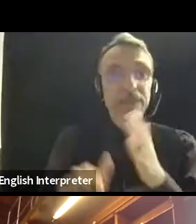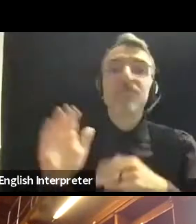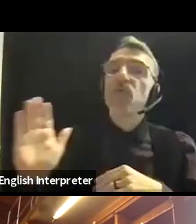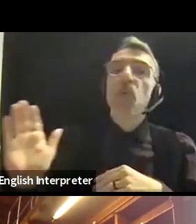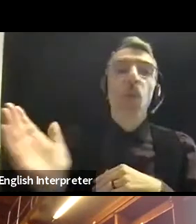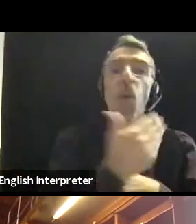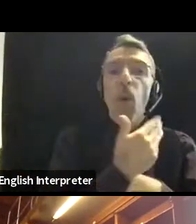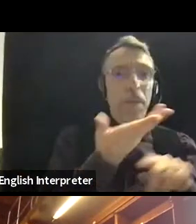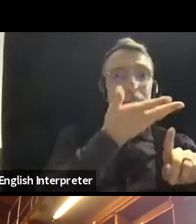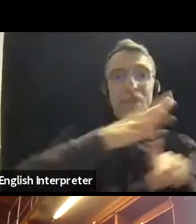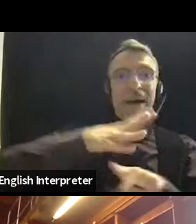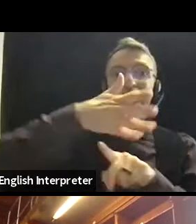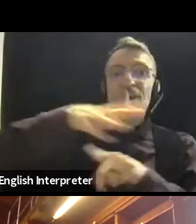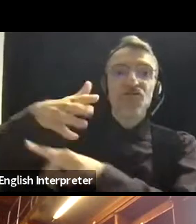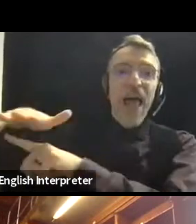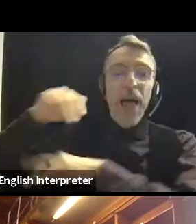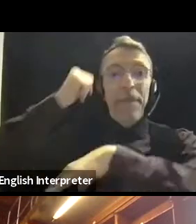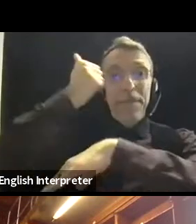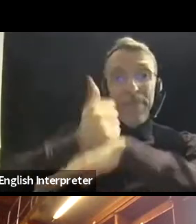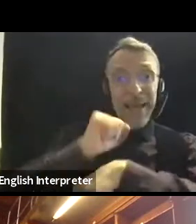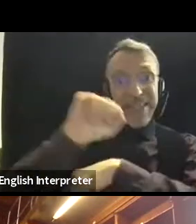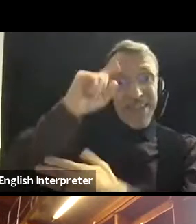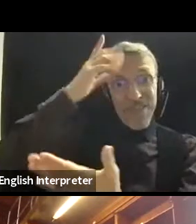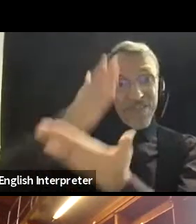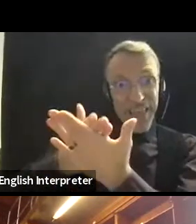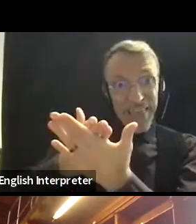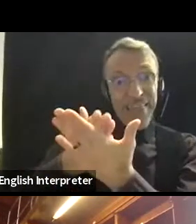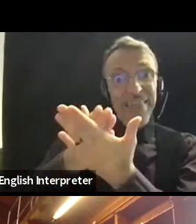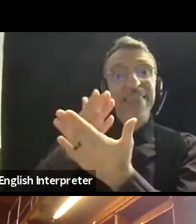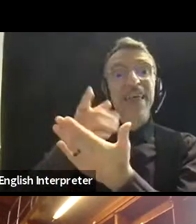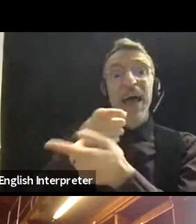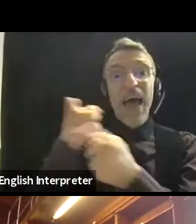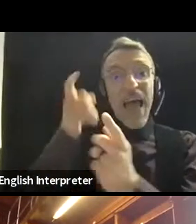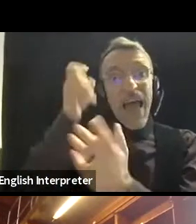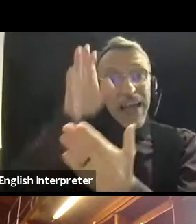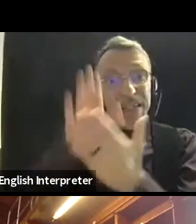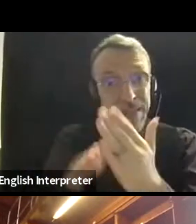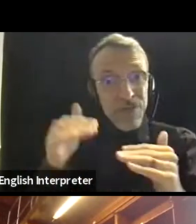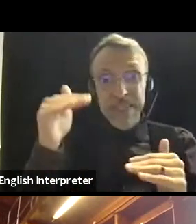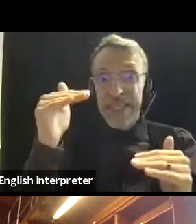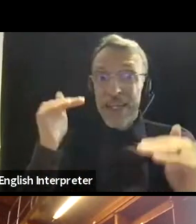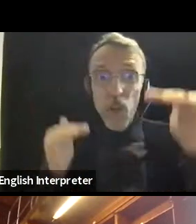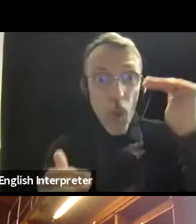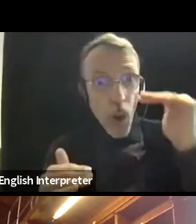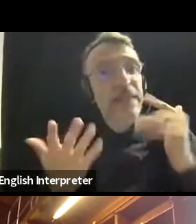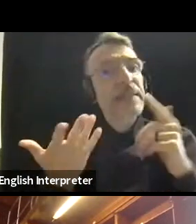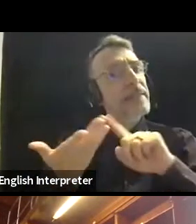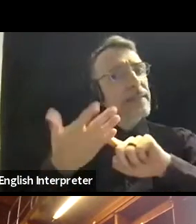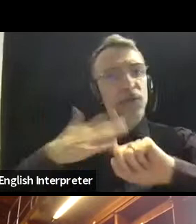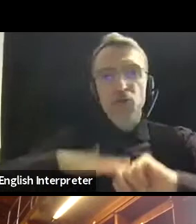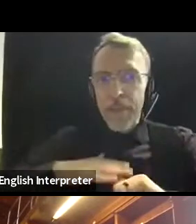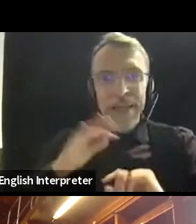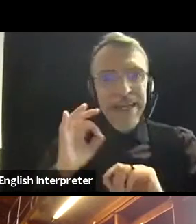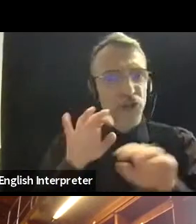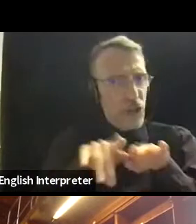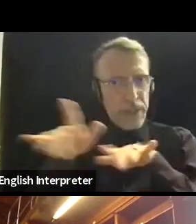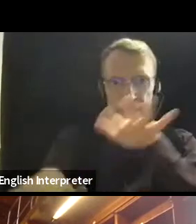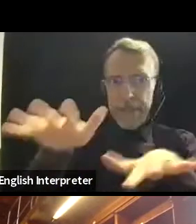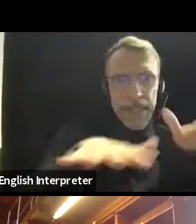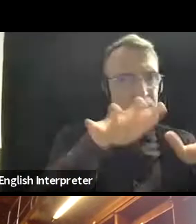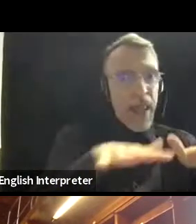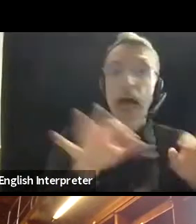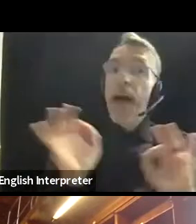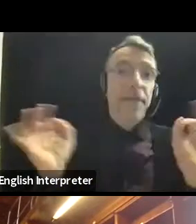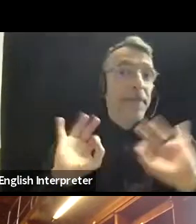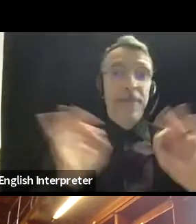are marginalized on the basis of their faith experience inequalities and discrimination similarly. The